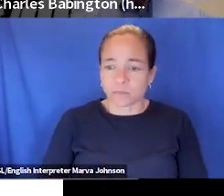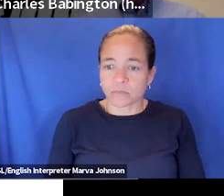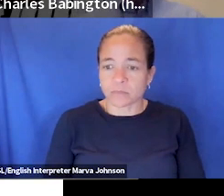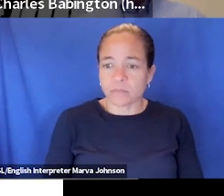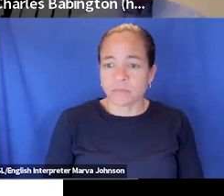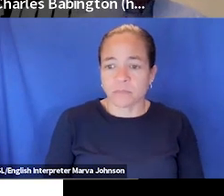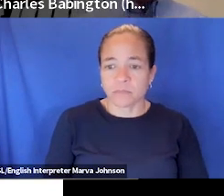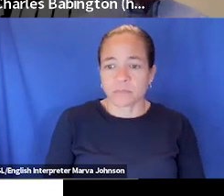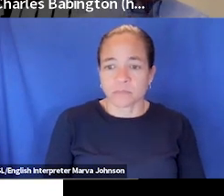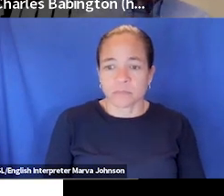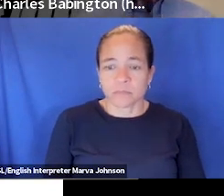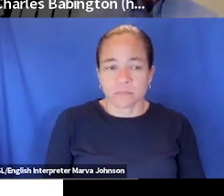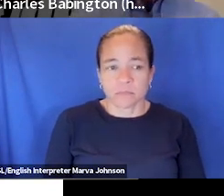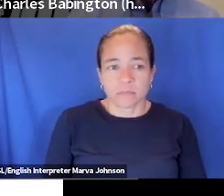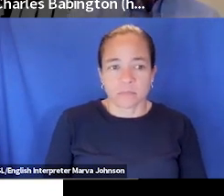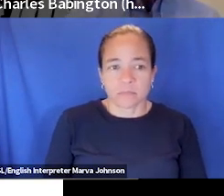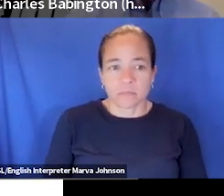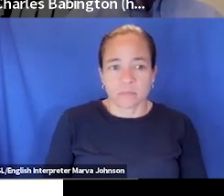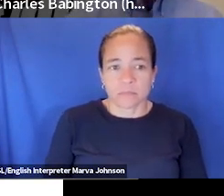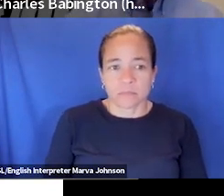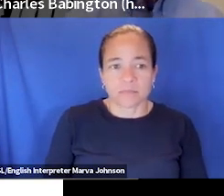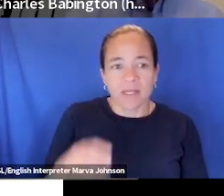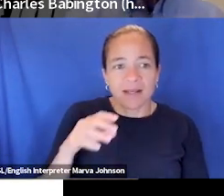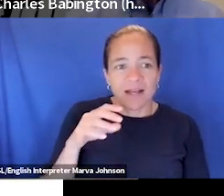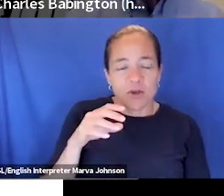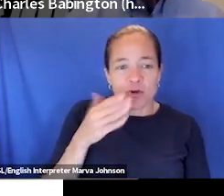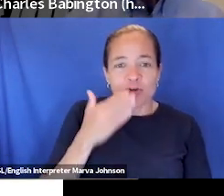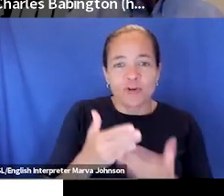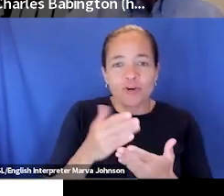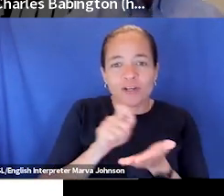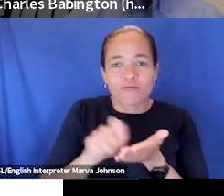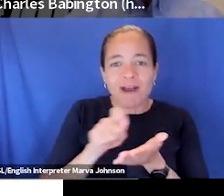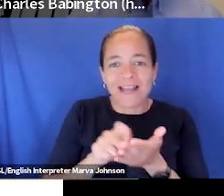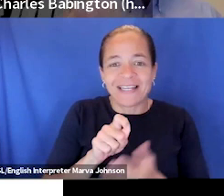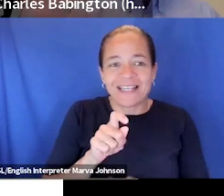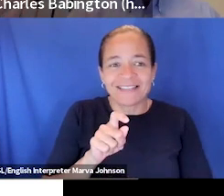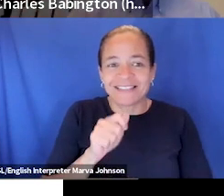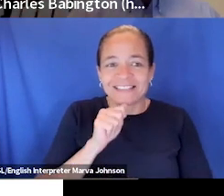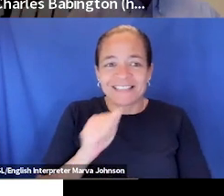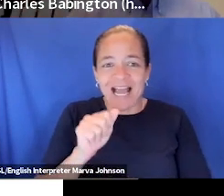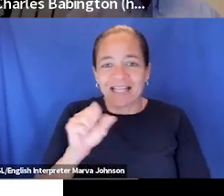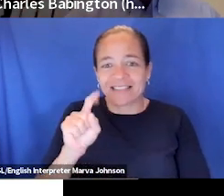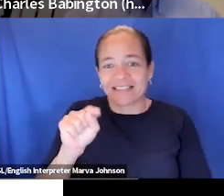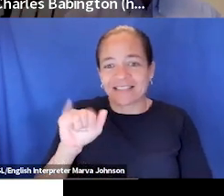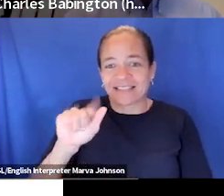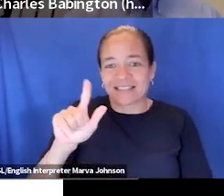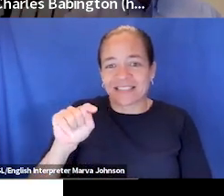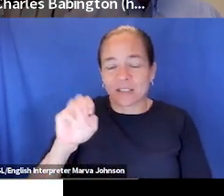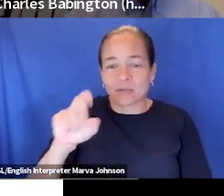So good writing is not stilted. And I think that's probably the best word to describe this type of